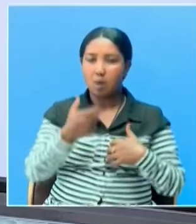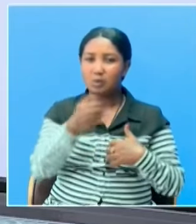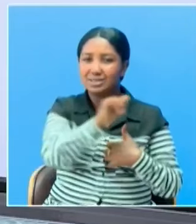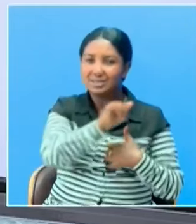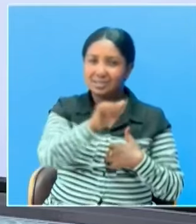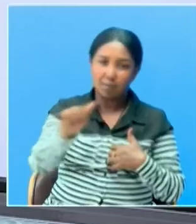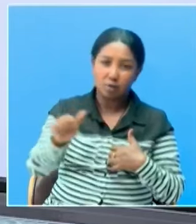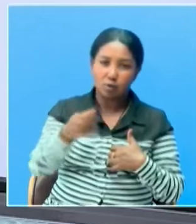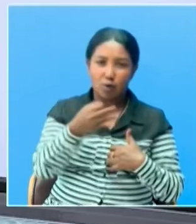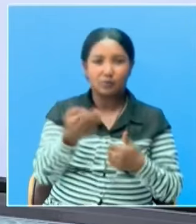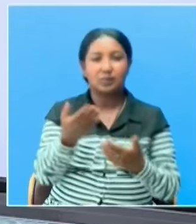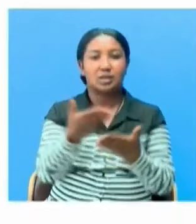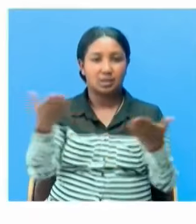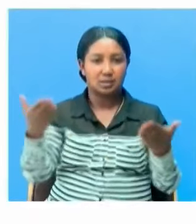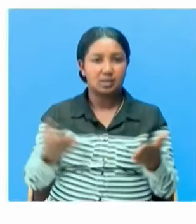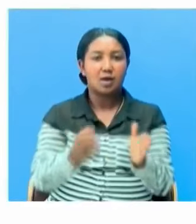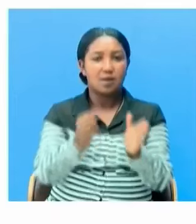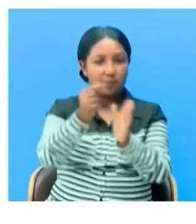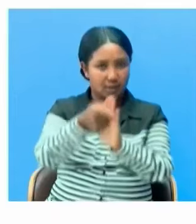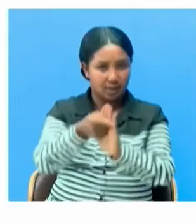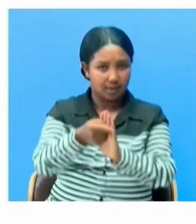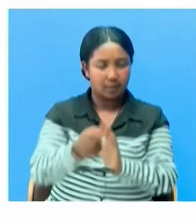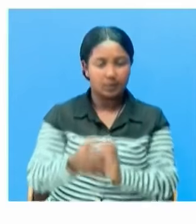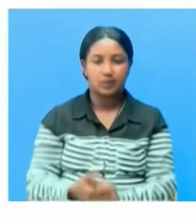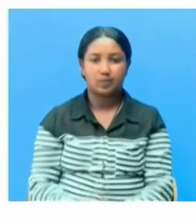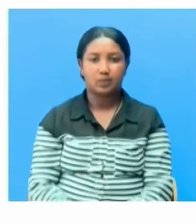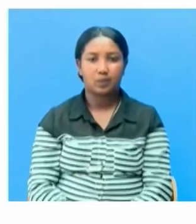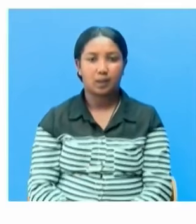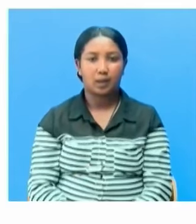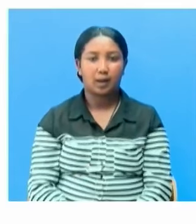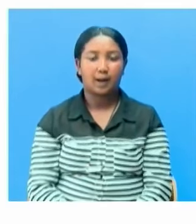similarity of things. Example here.